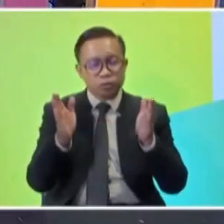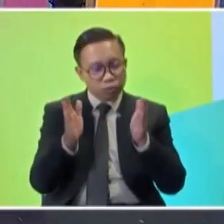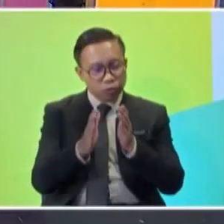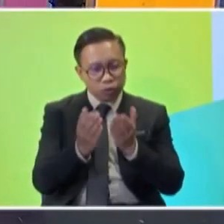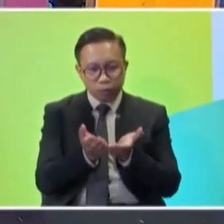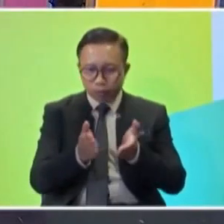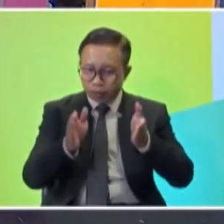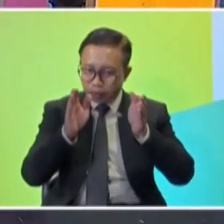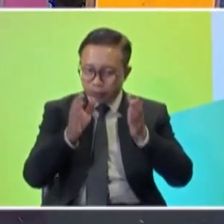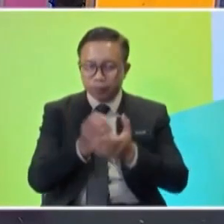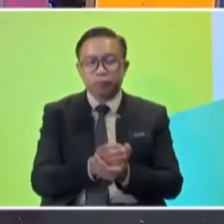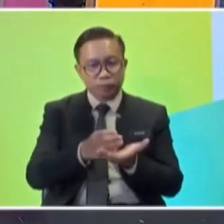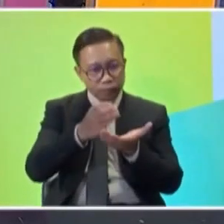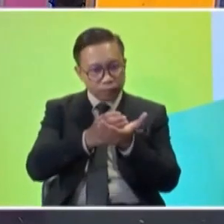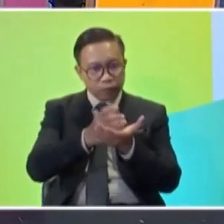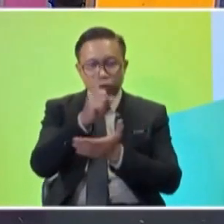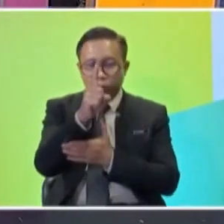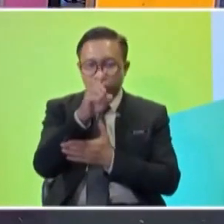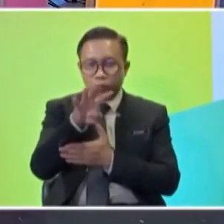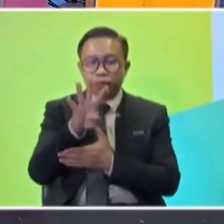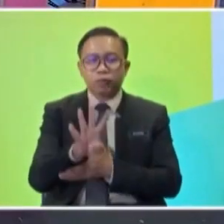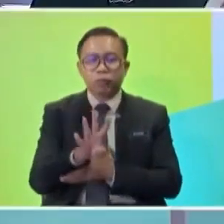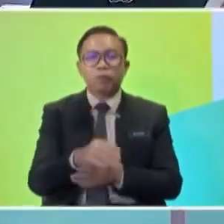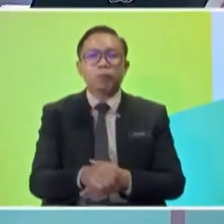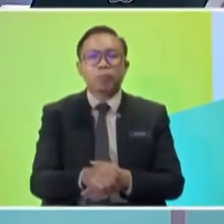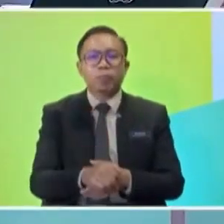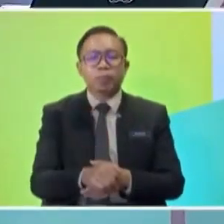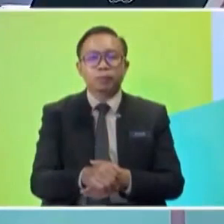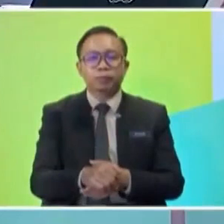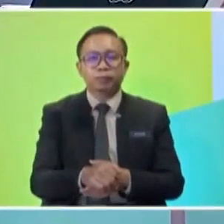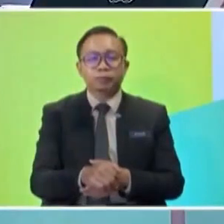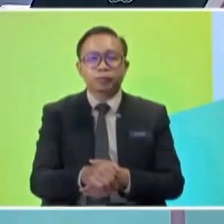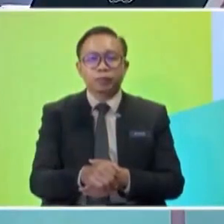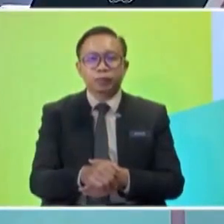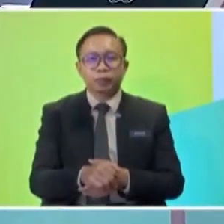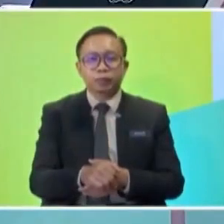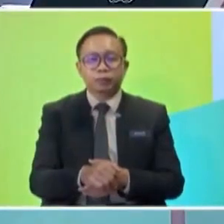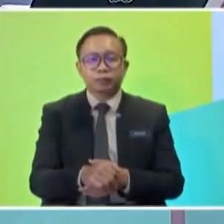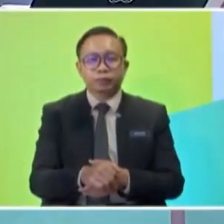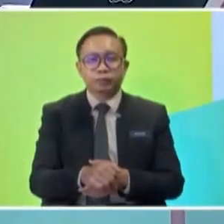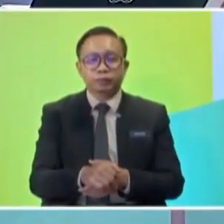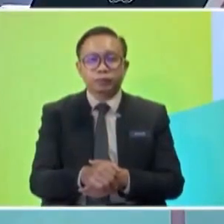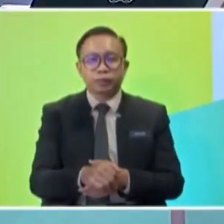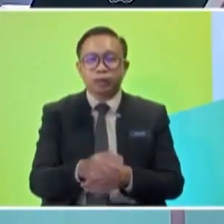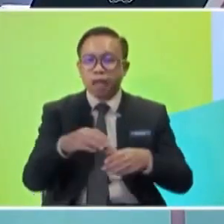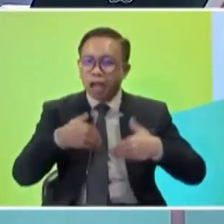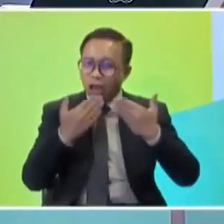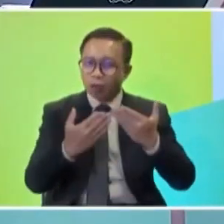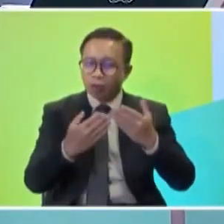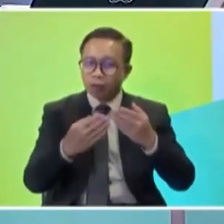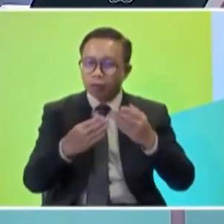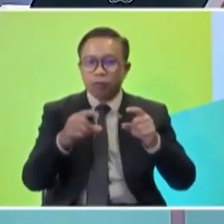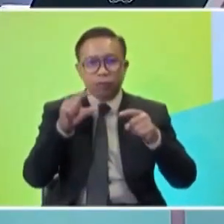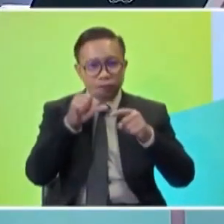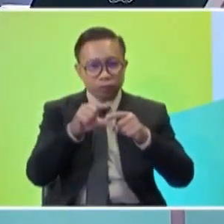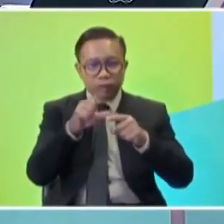beaker is 1/4 liter. So I'm going to test on you how you're going to divide this